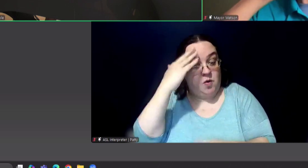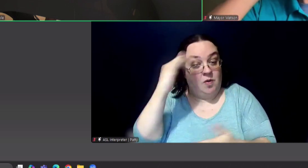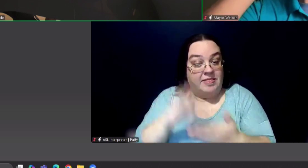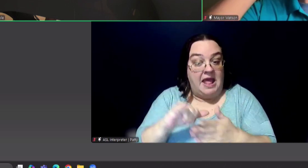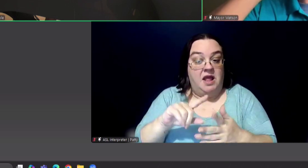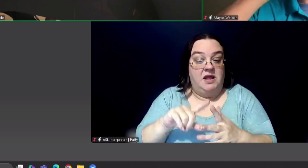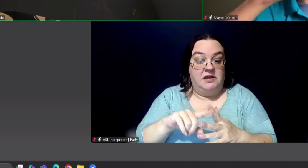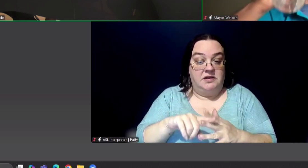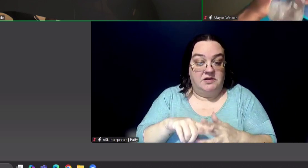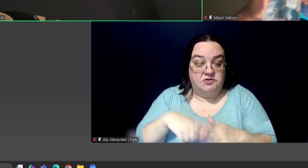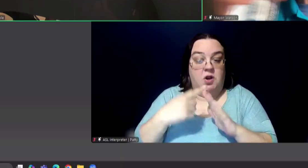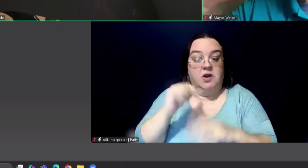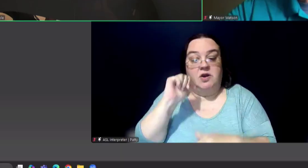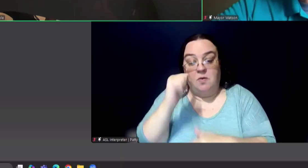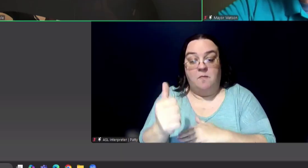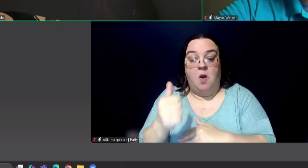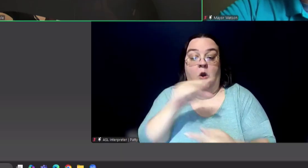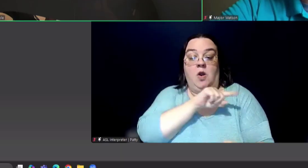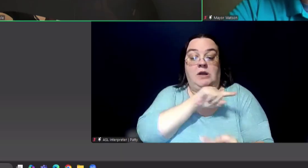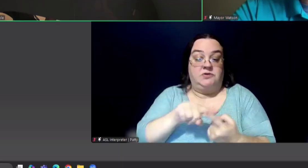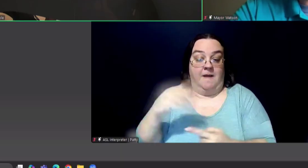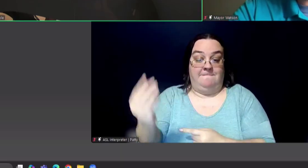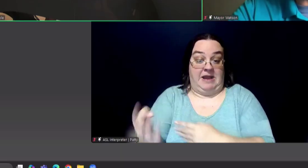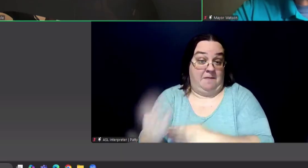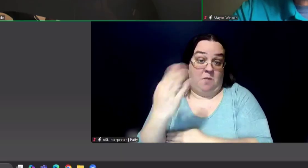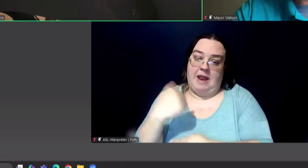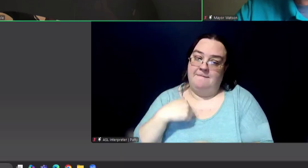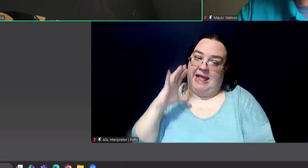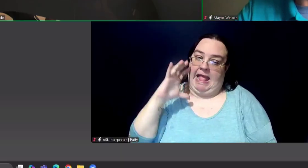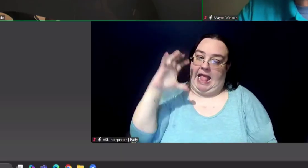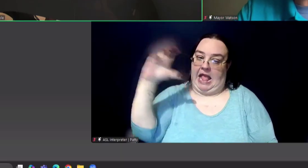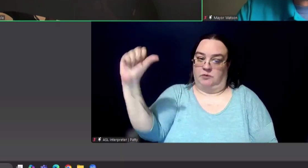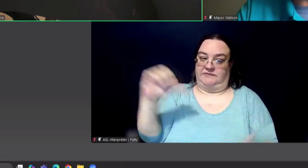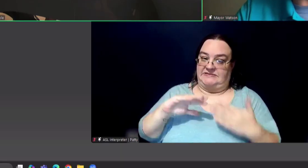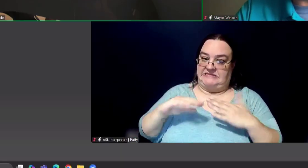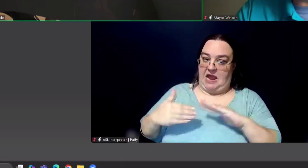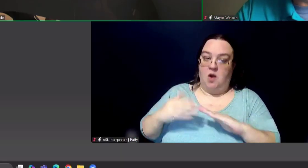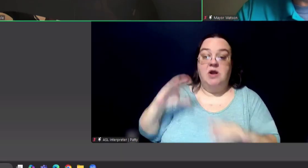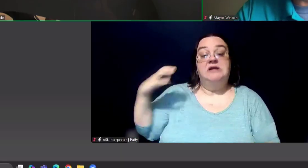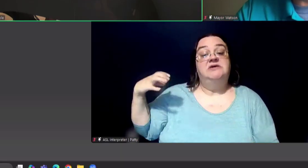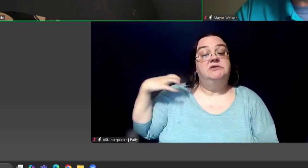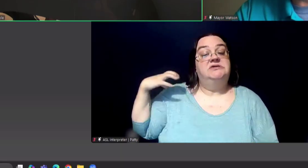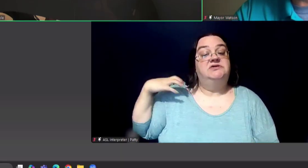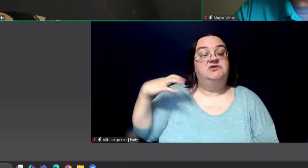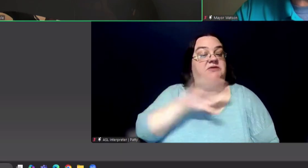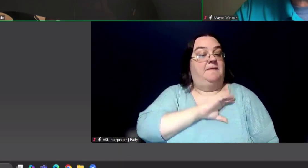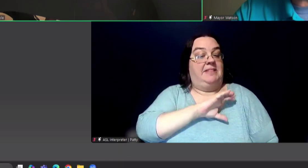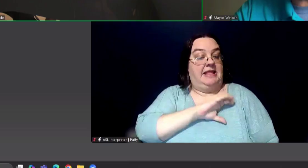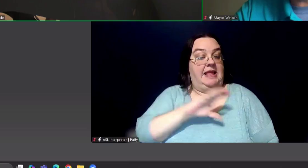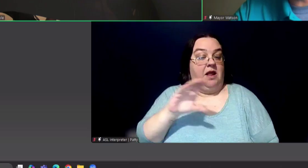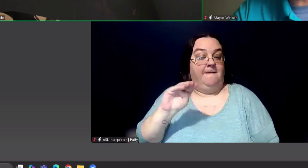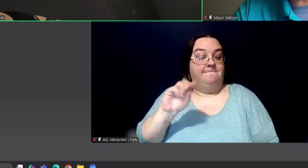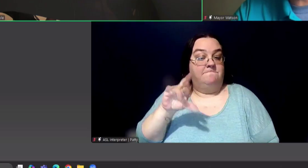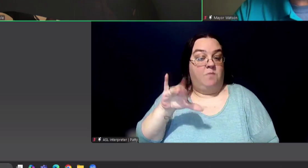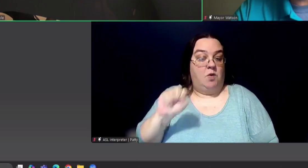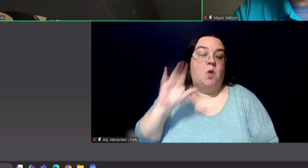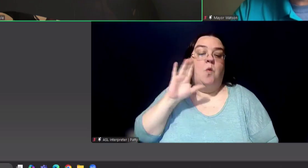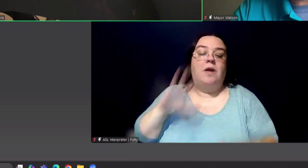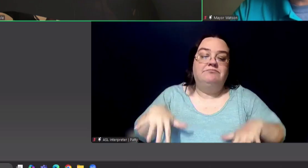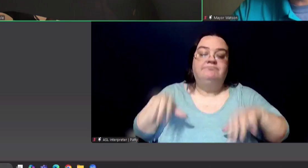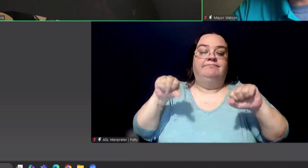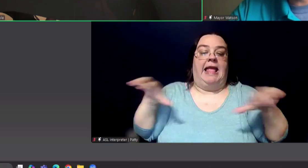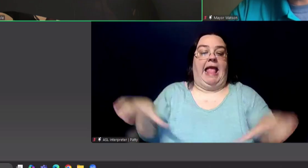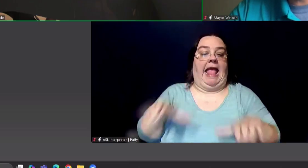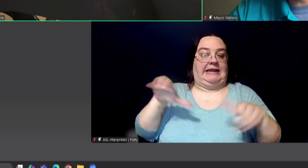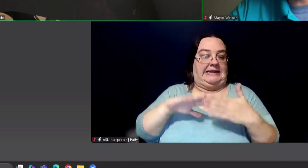morning, I will be out of town, and Chief Morris will be the acting town administrator. So you can direct